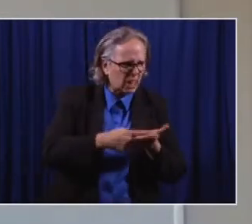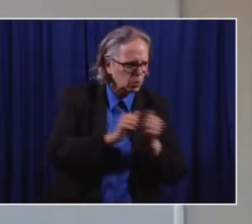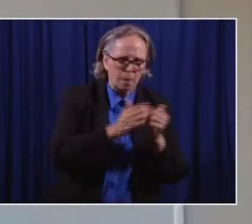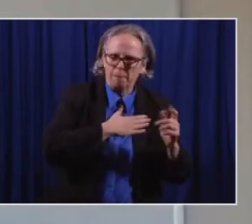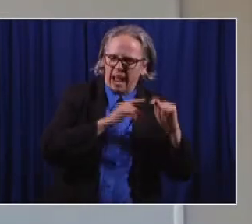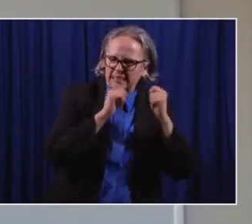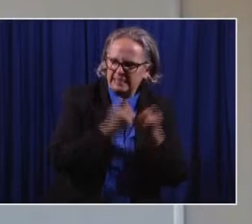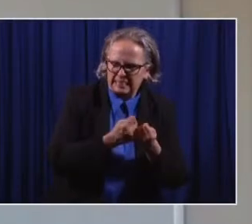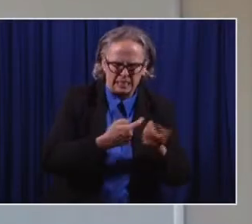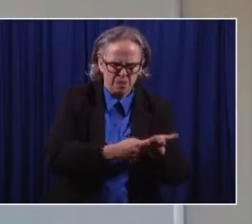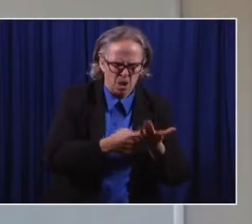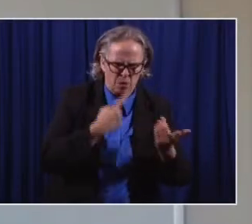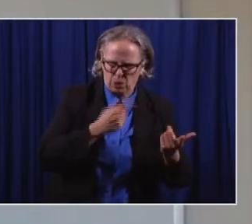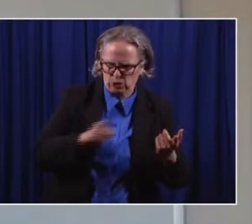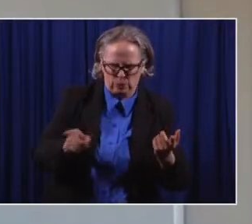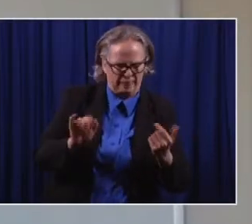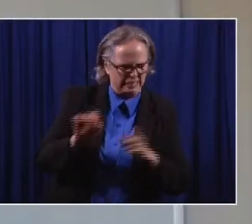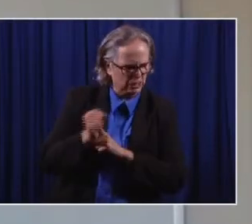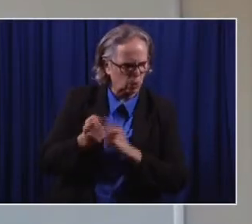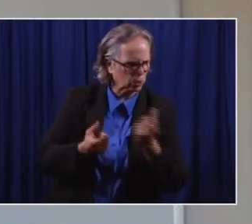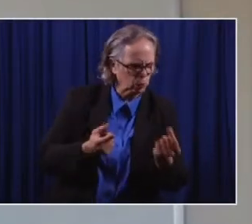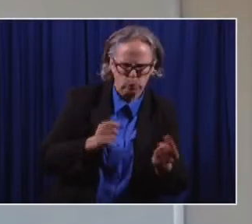over the information together.